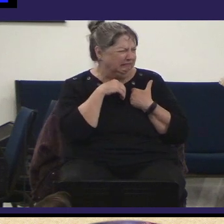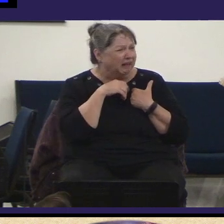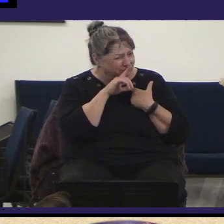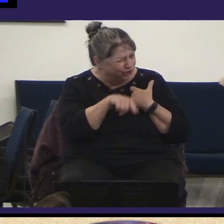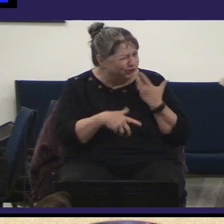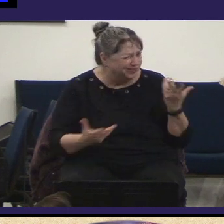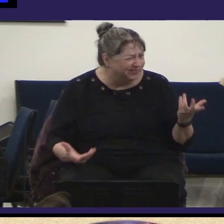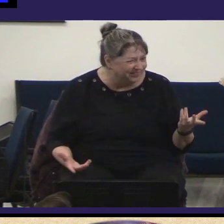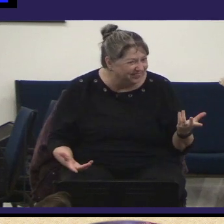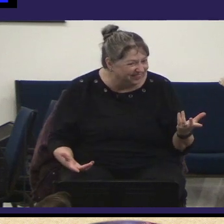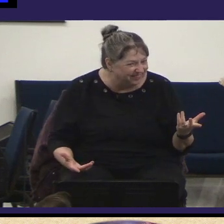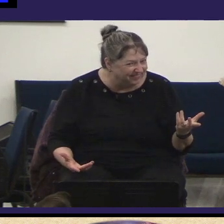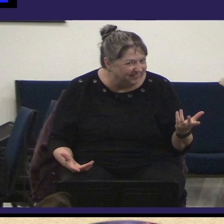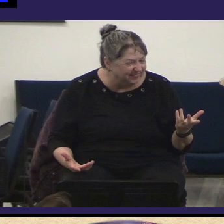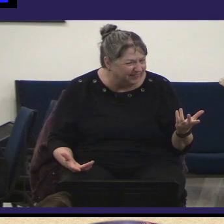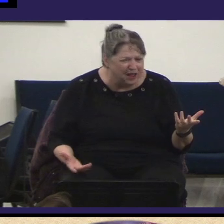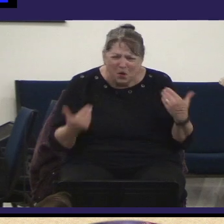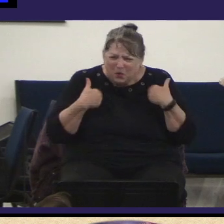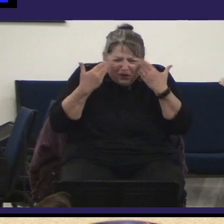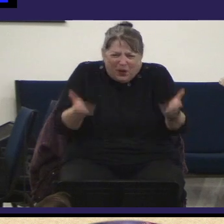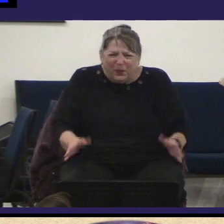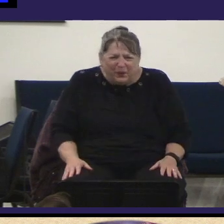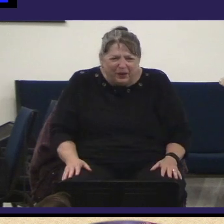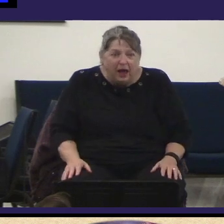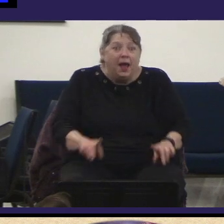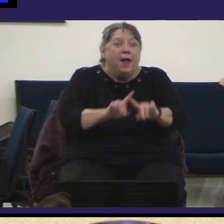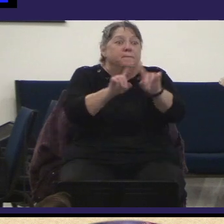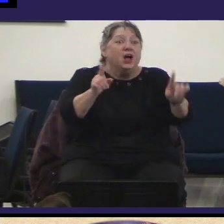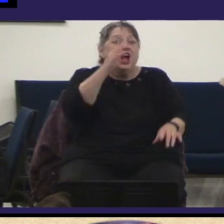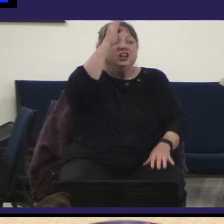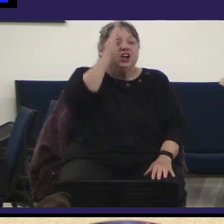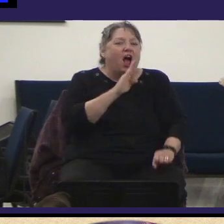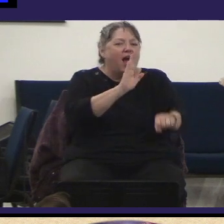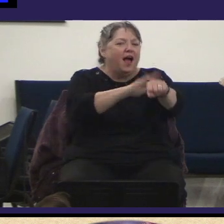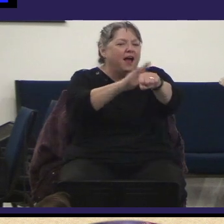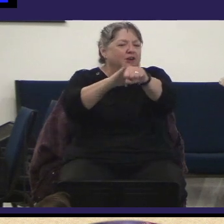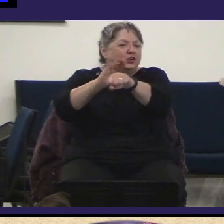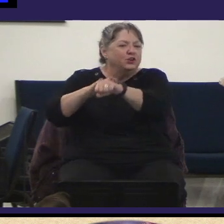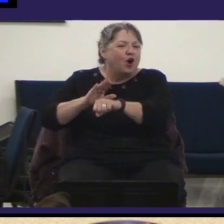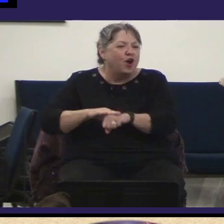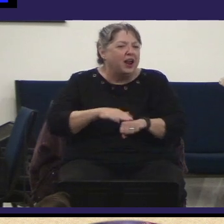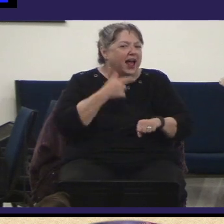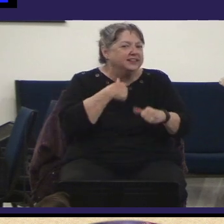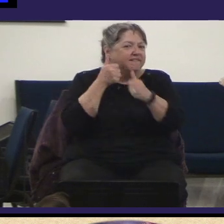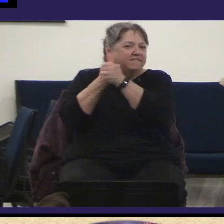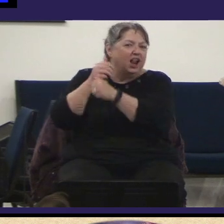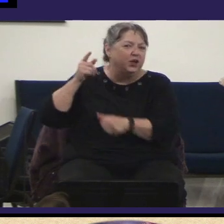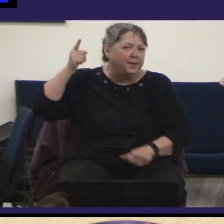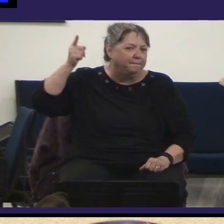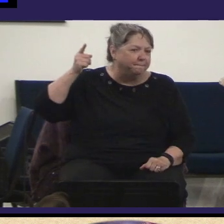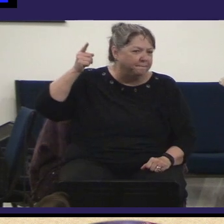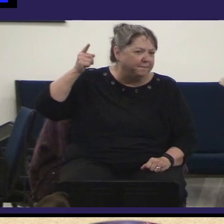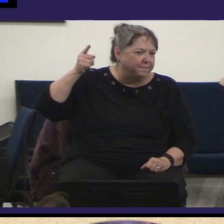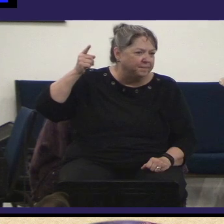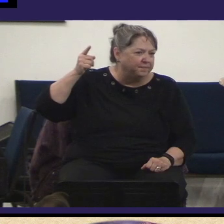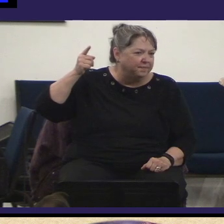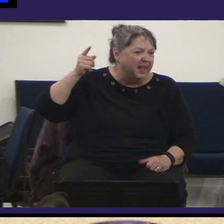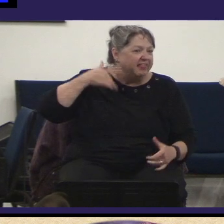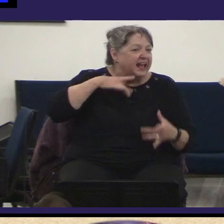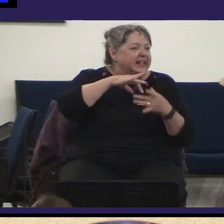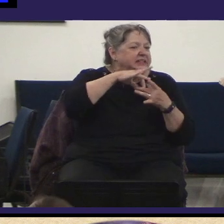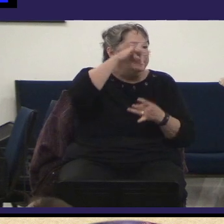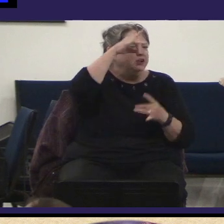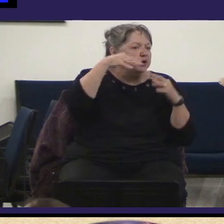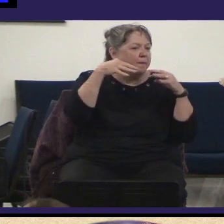anyway, so we just don't know, right? But God has recruited us. There is a spiritual battle. This is not a playground. This